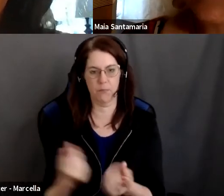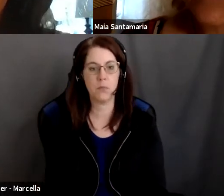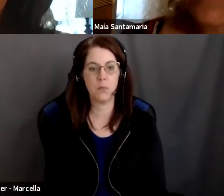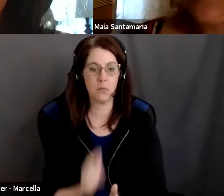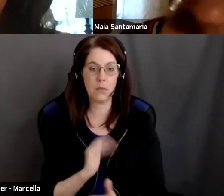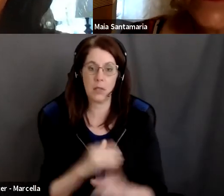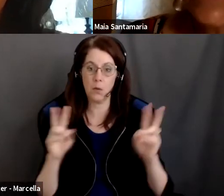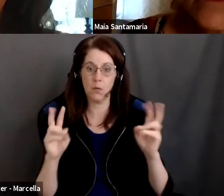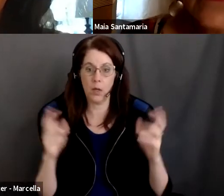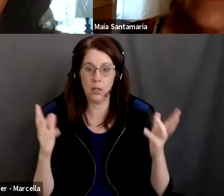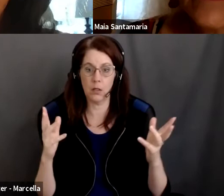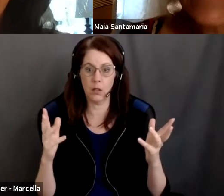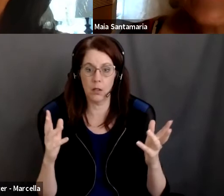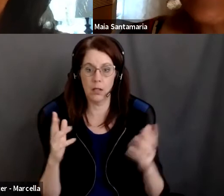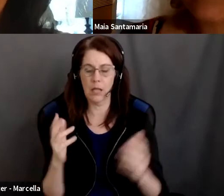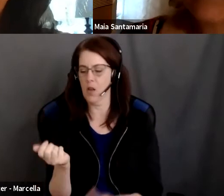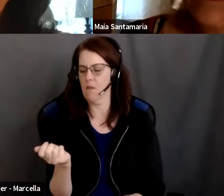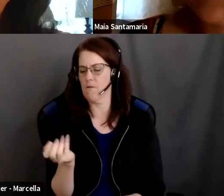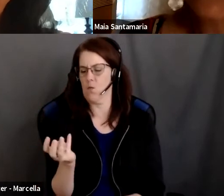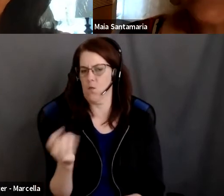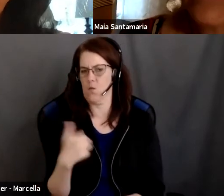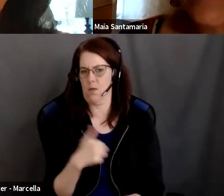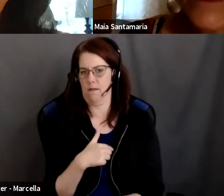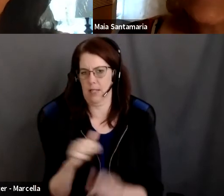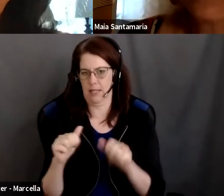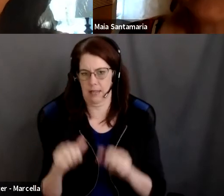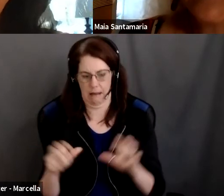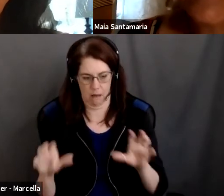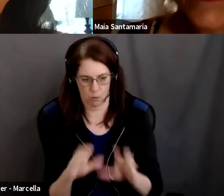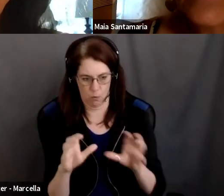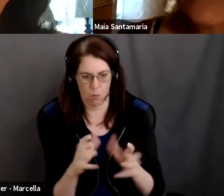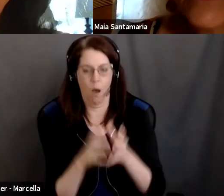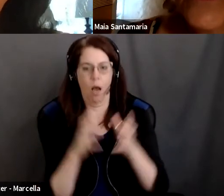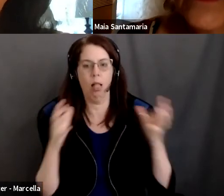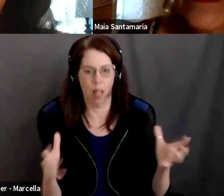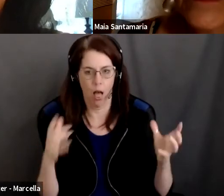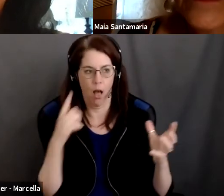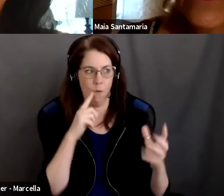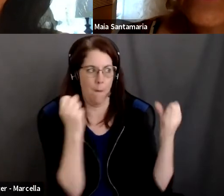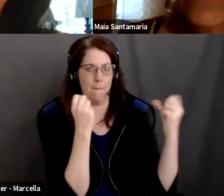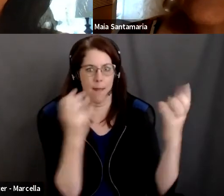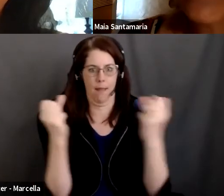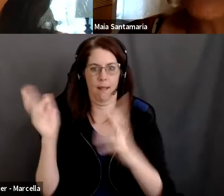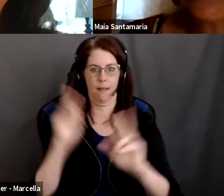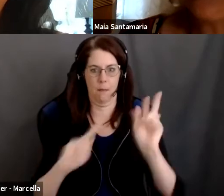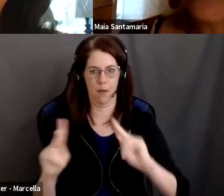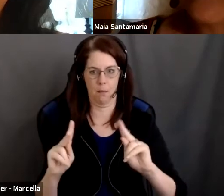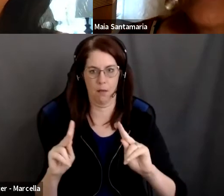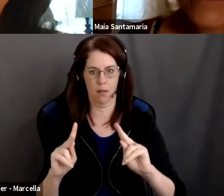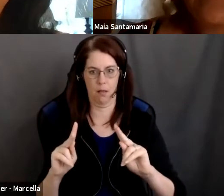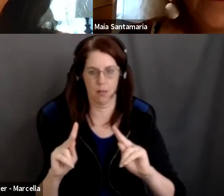is, just a few of us can do a lot for a lot of people on a very